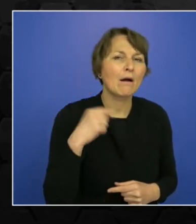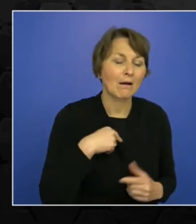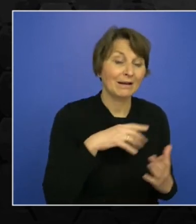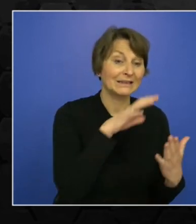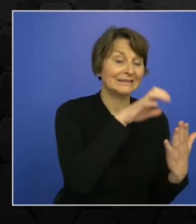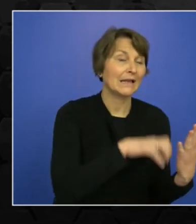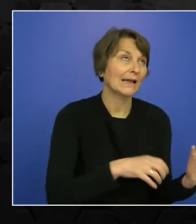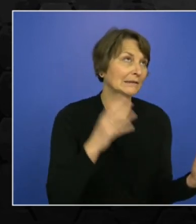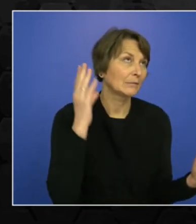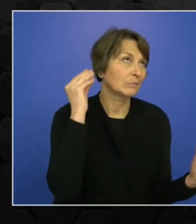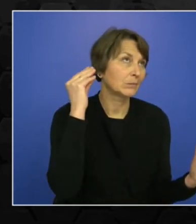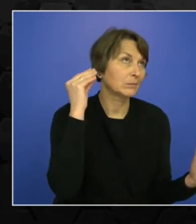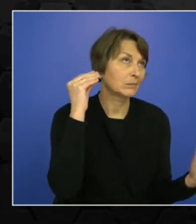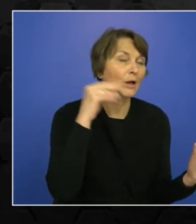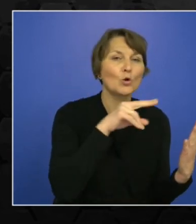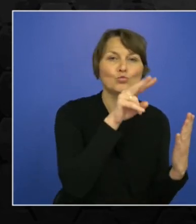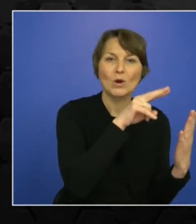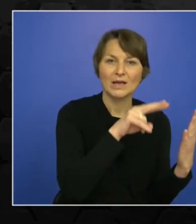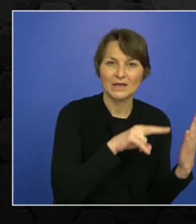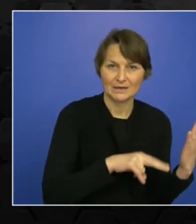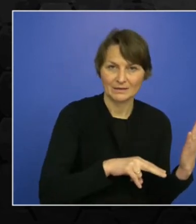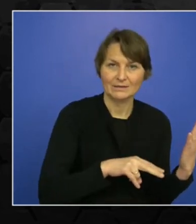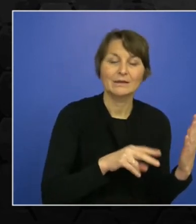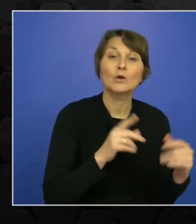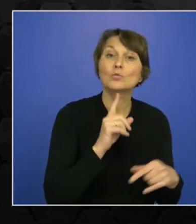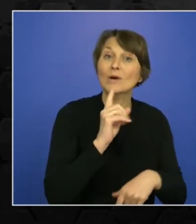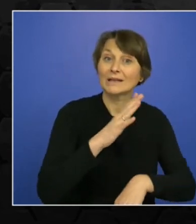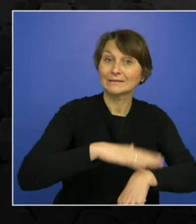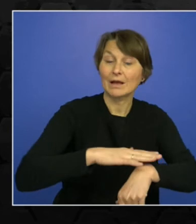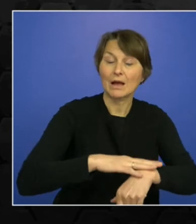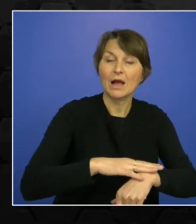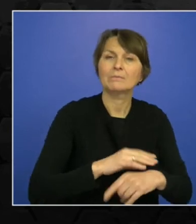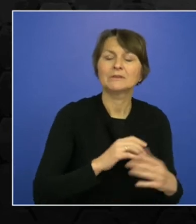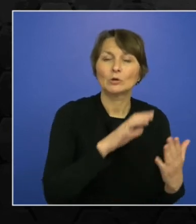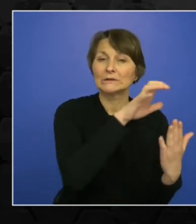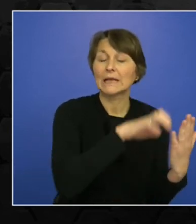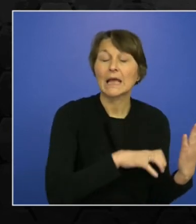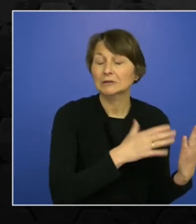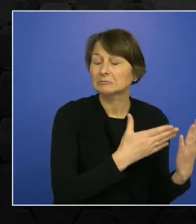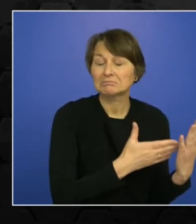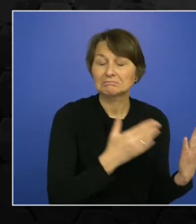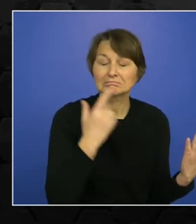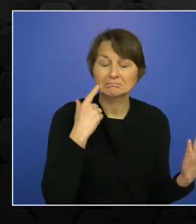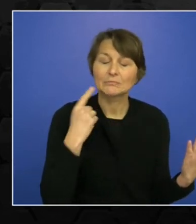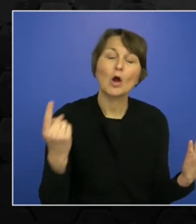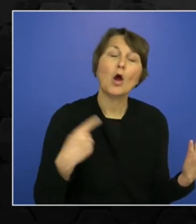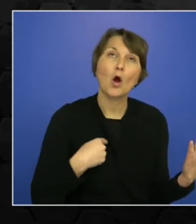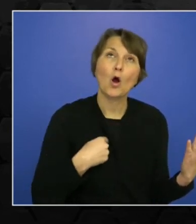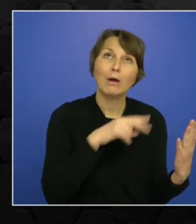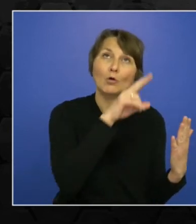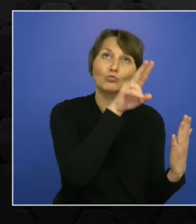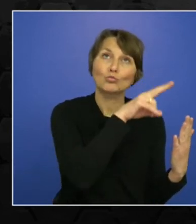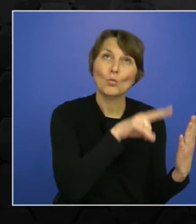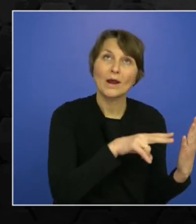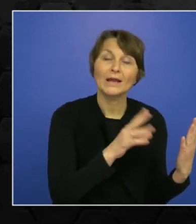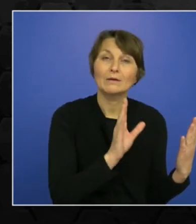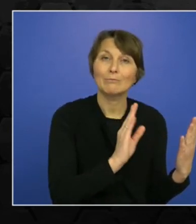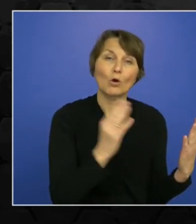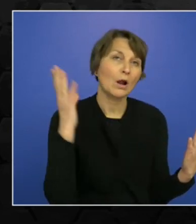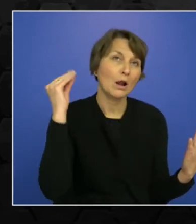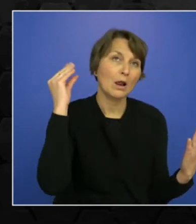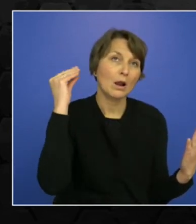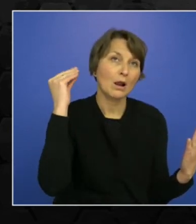actually reading in real time. That can help you, for example, read a book, a study that actually can help with some